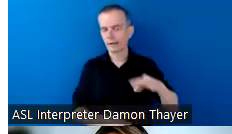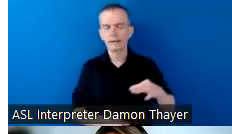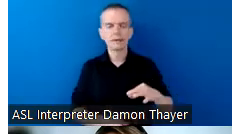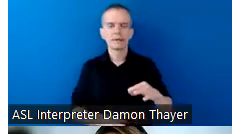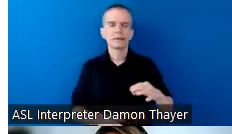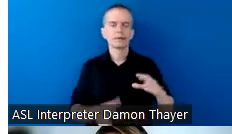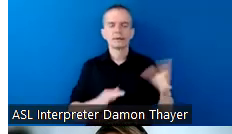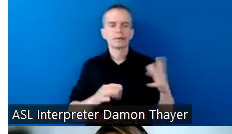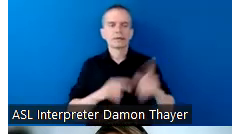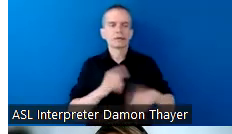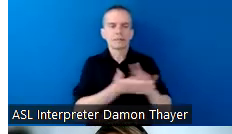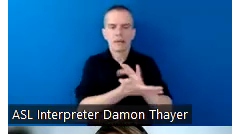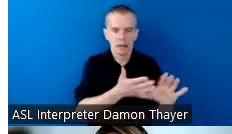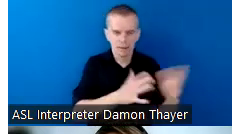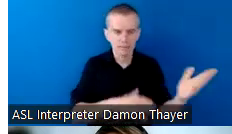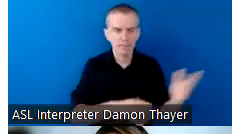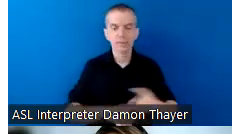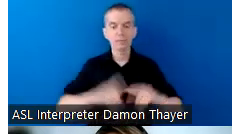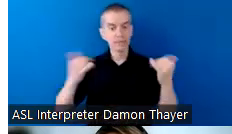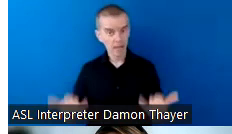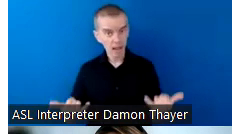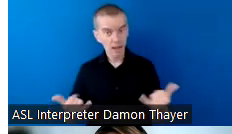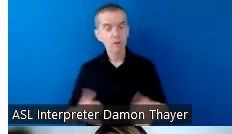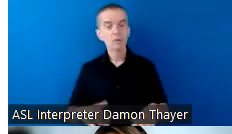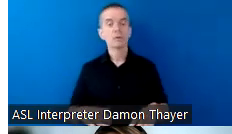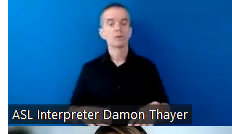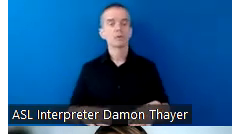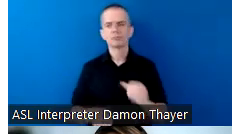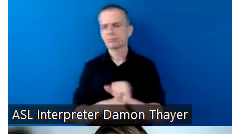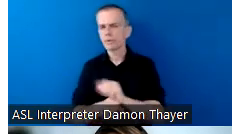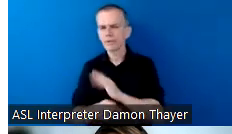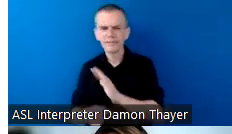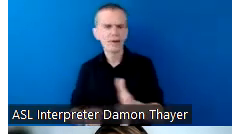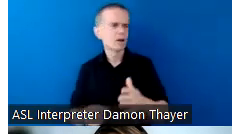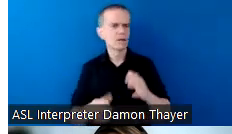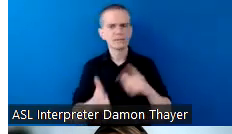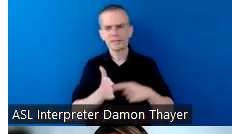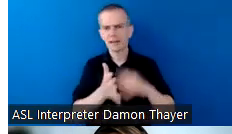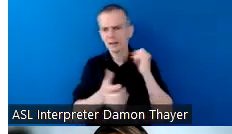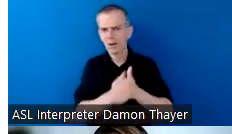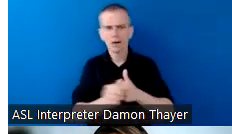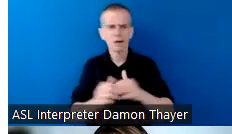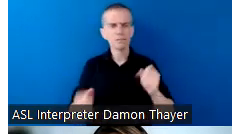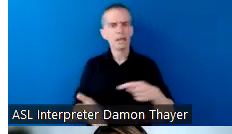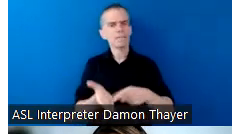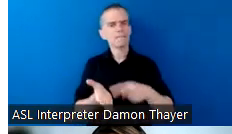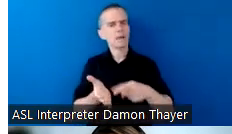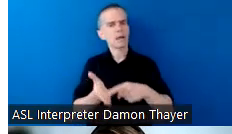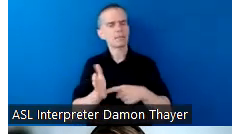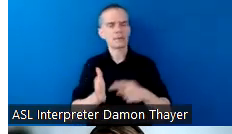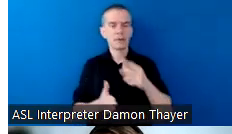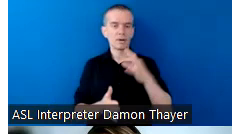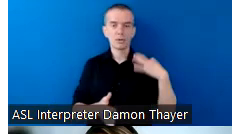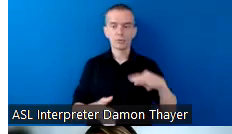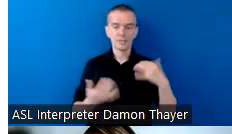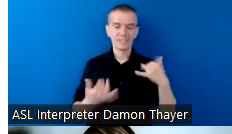hard to pay down. But now they can pay all their bills on time. So credit may still be damaged, but they're able